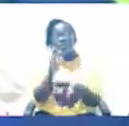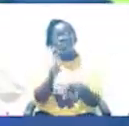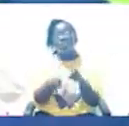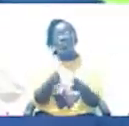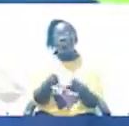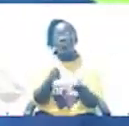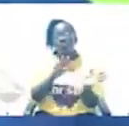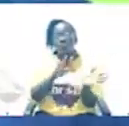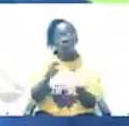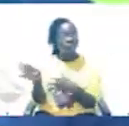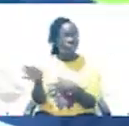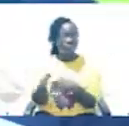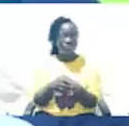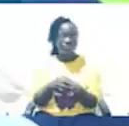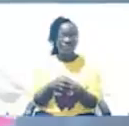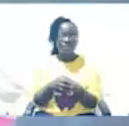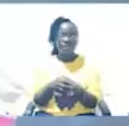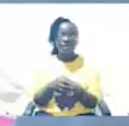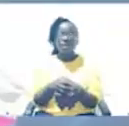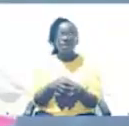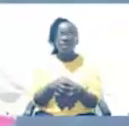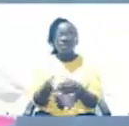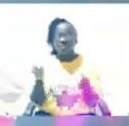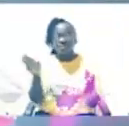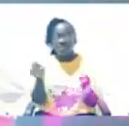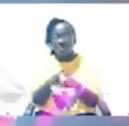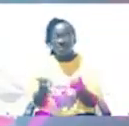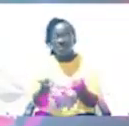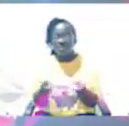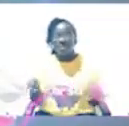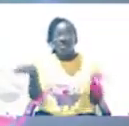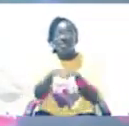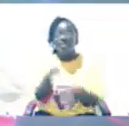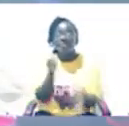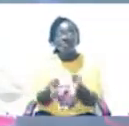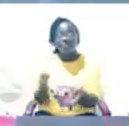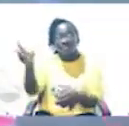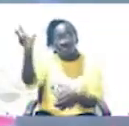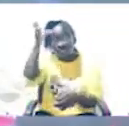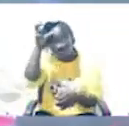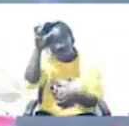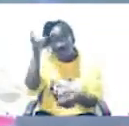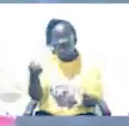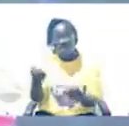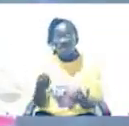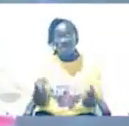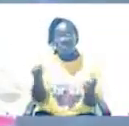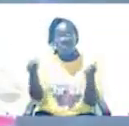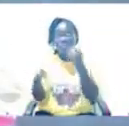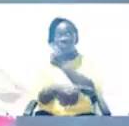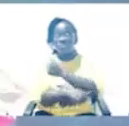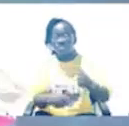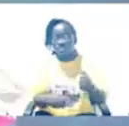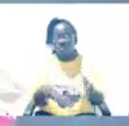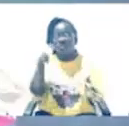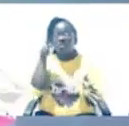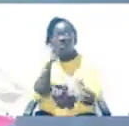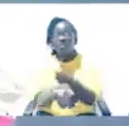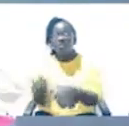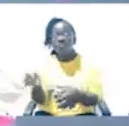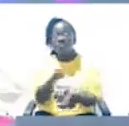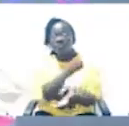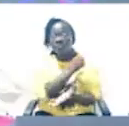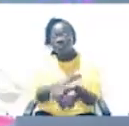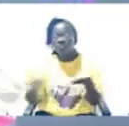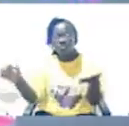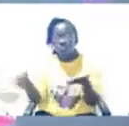Though the devil comes to steal, to kill, and to destroy, I